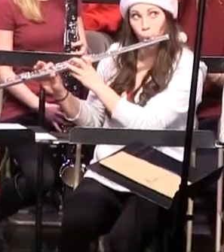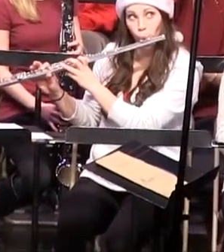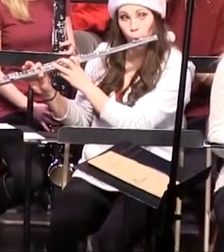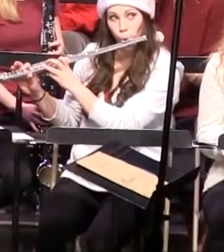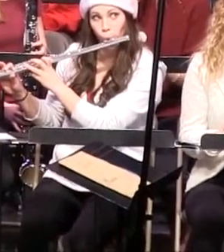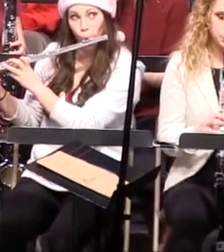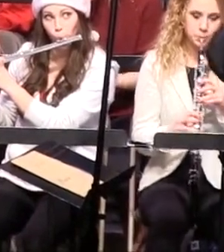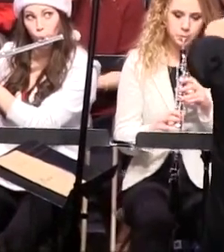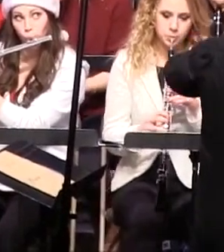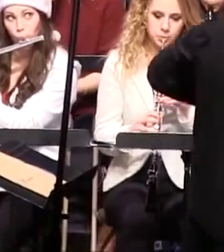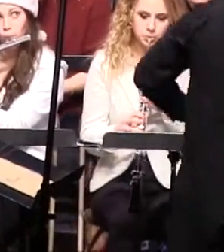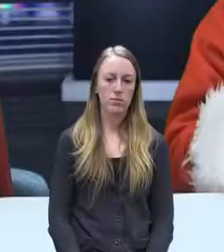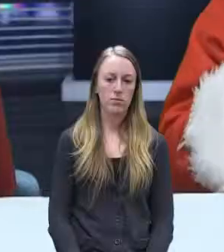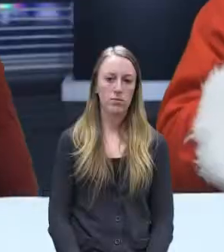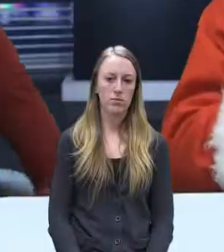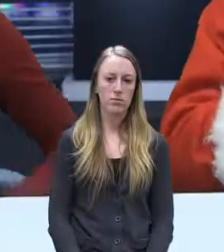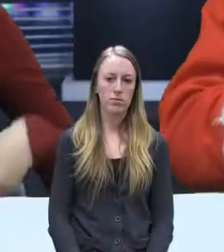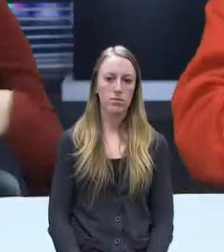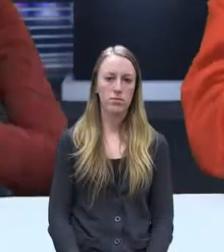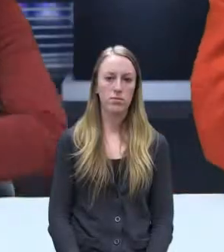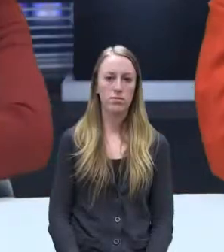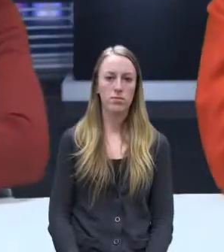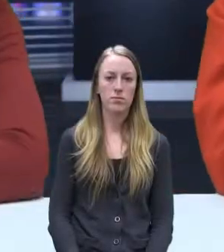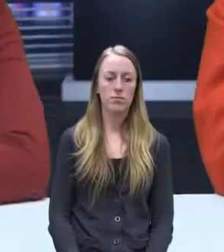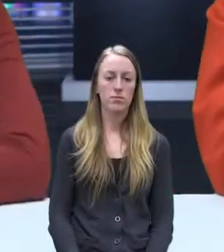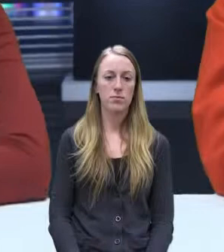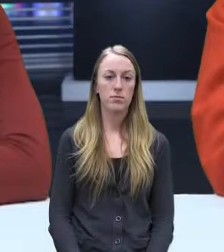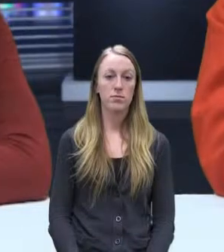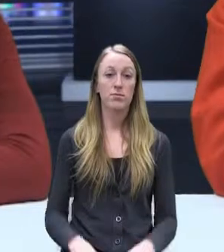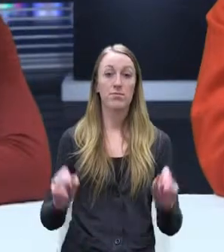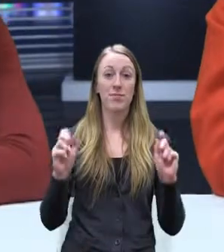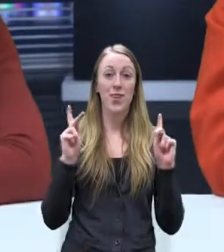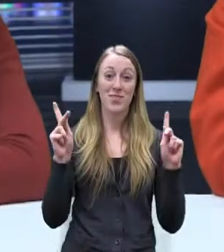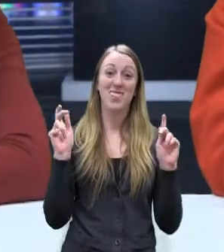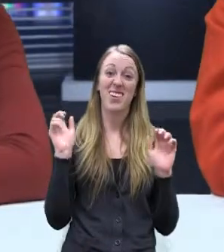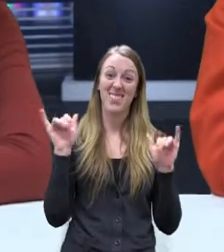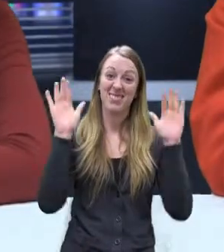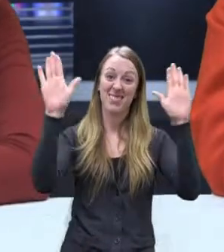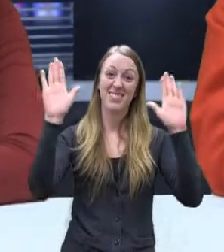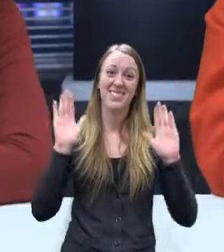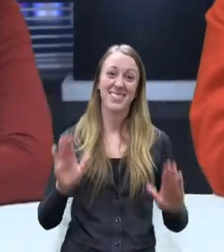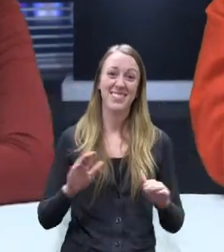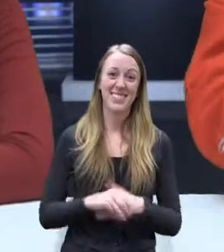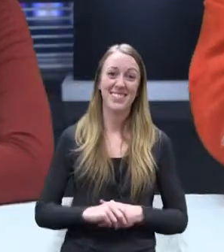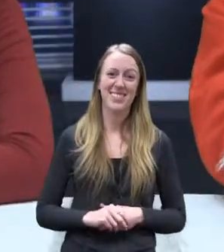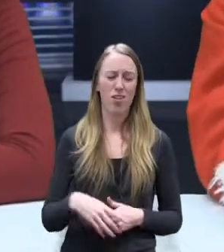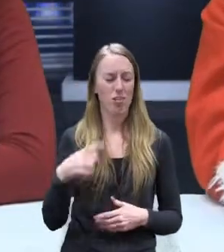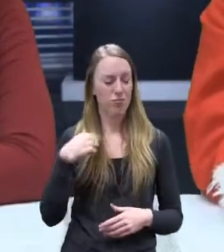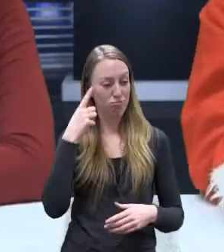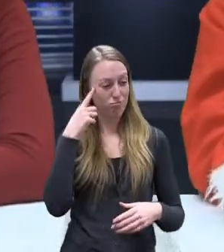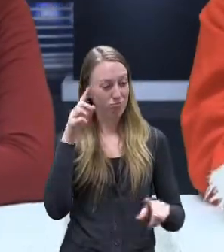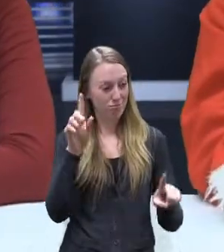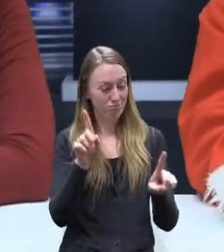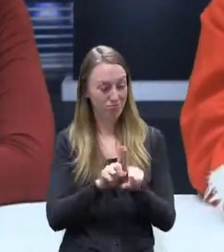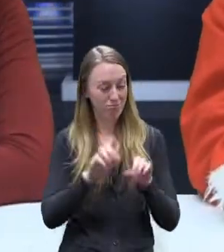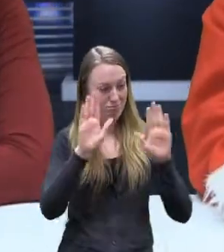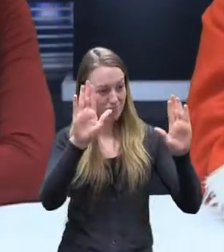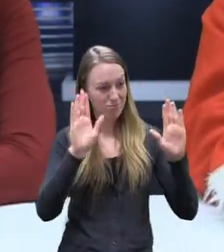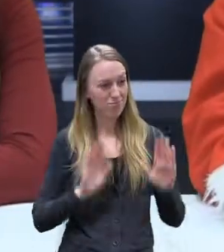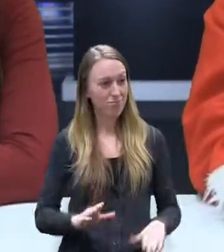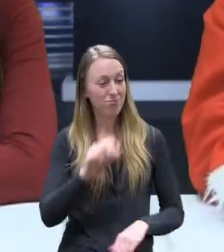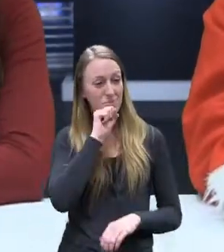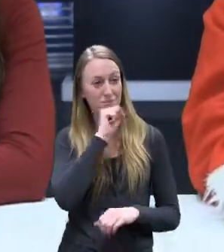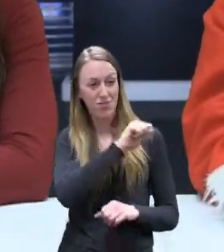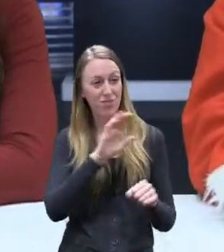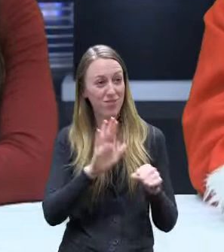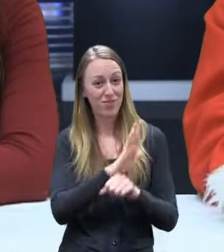Okay, that was awesome. Oh, I agree. It was excellent. I loved the whole show.